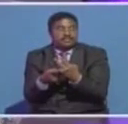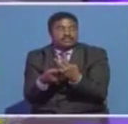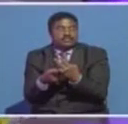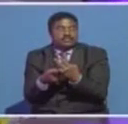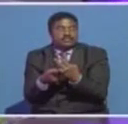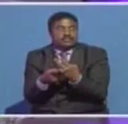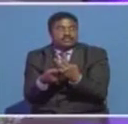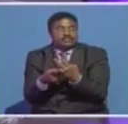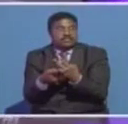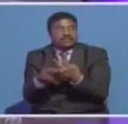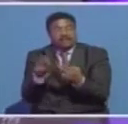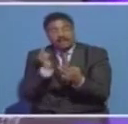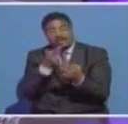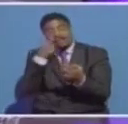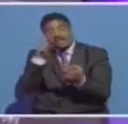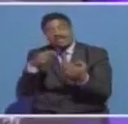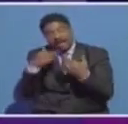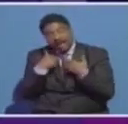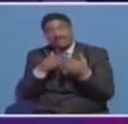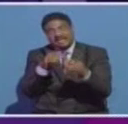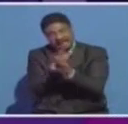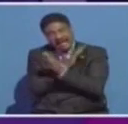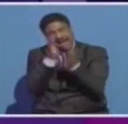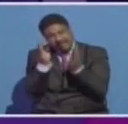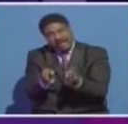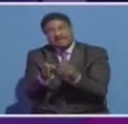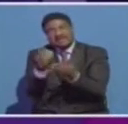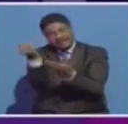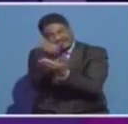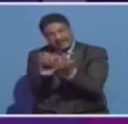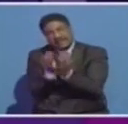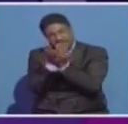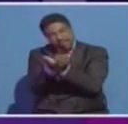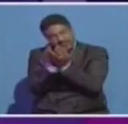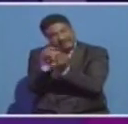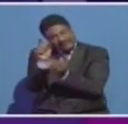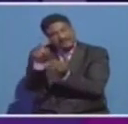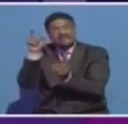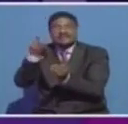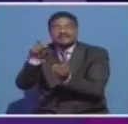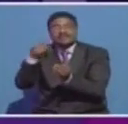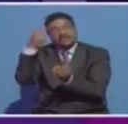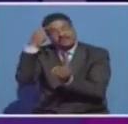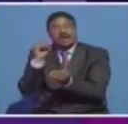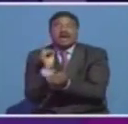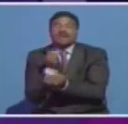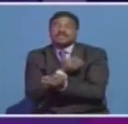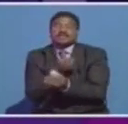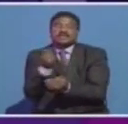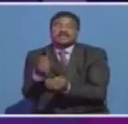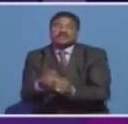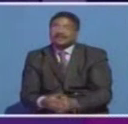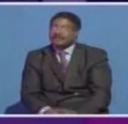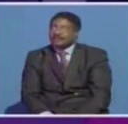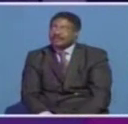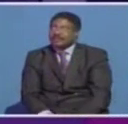a Zambian design of a boat that will service the people adequately. Let's look at